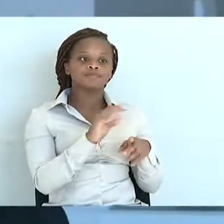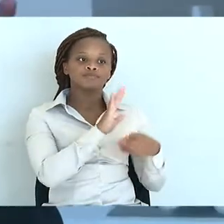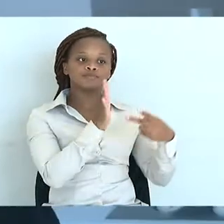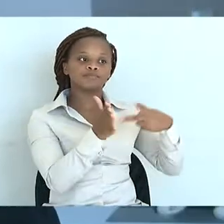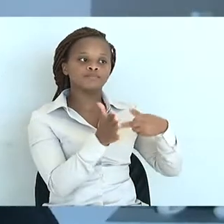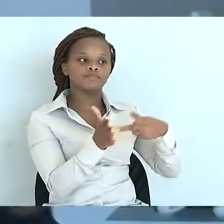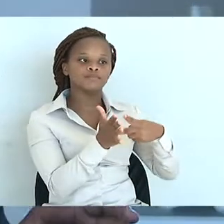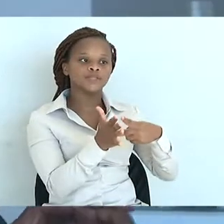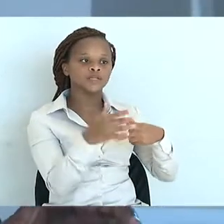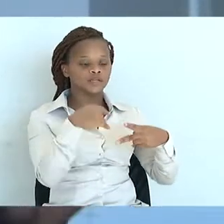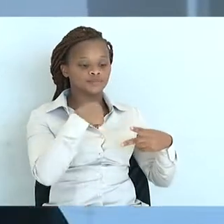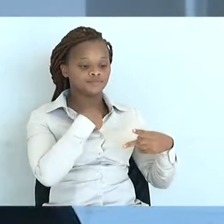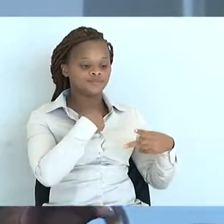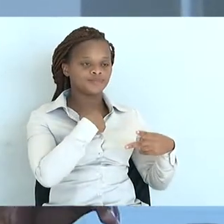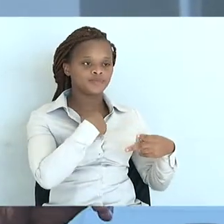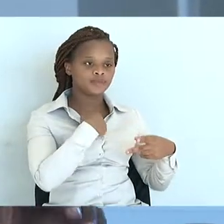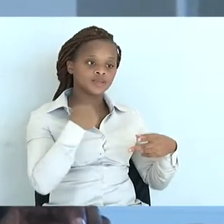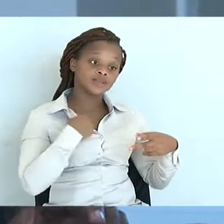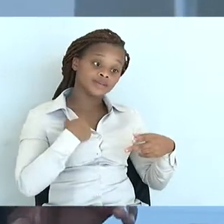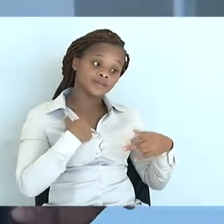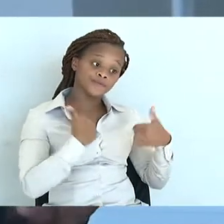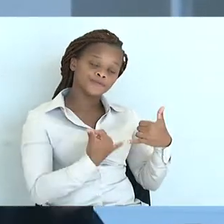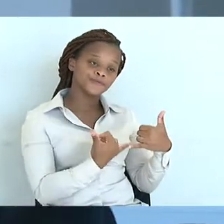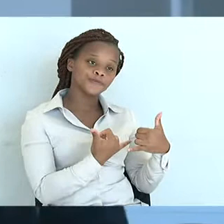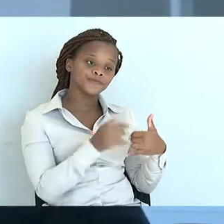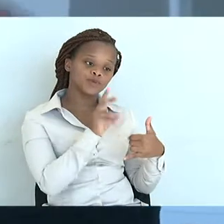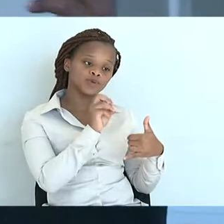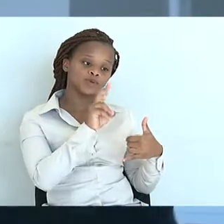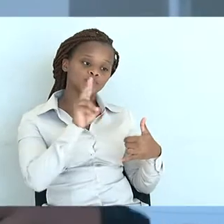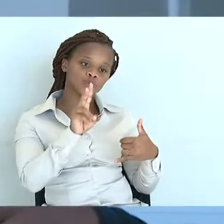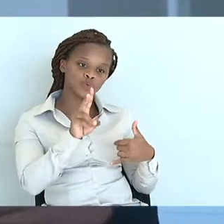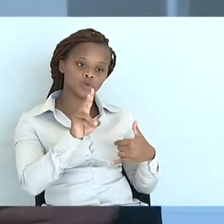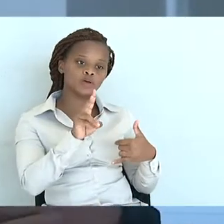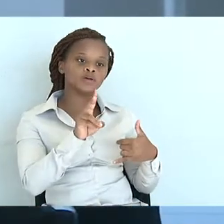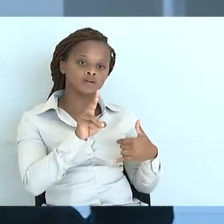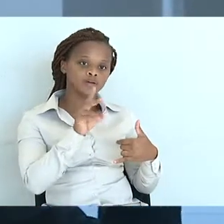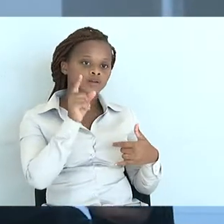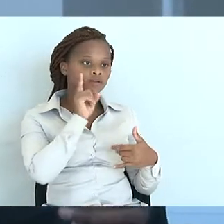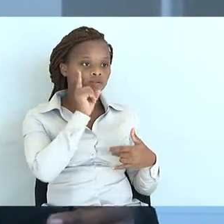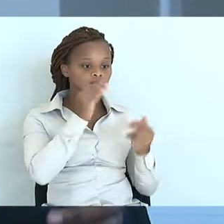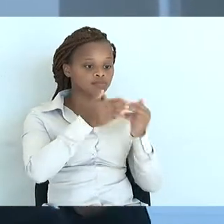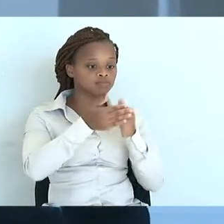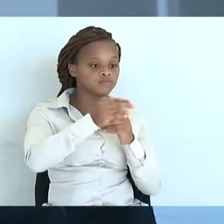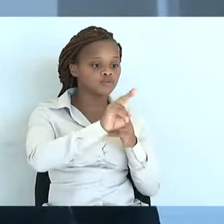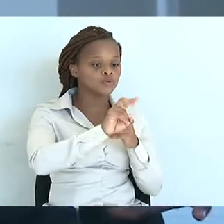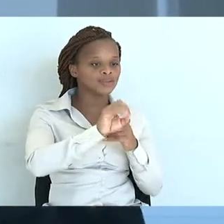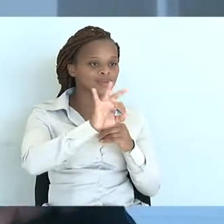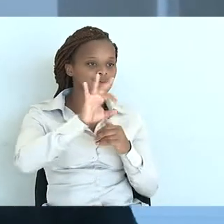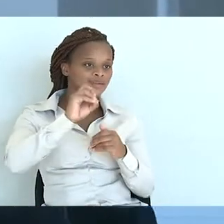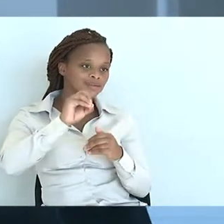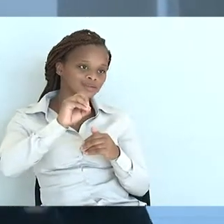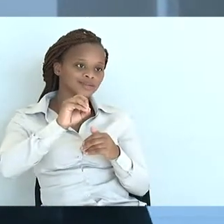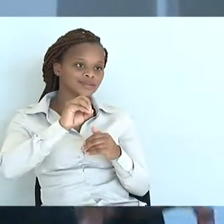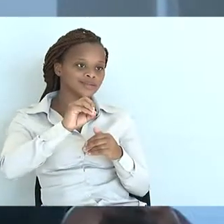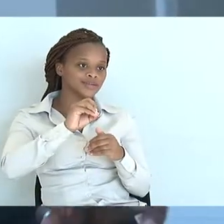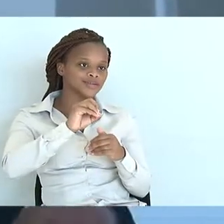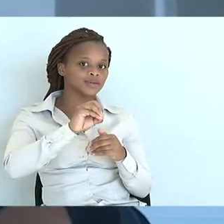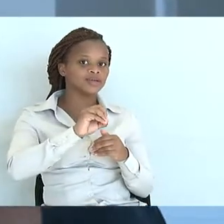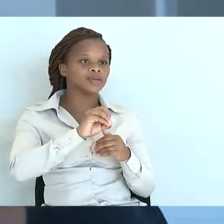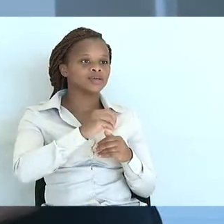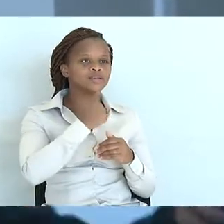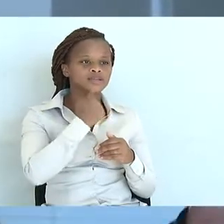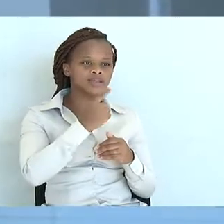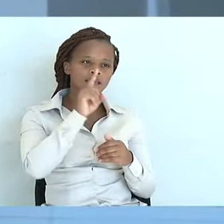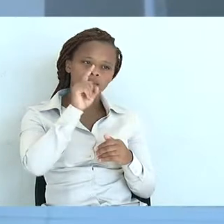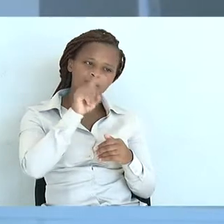looking at this year 2030. It's an agenda, and if you read the document, it tells you we're going to be having 800 million jobs